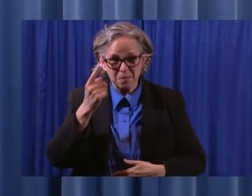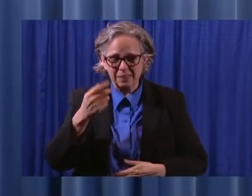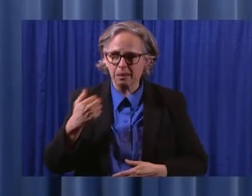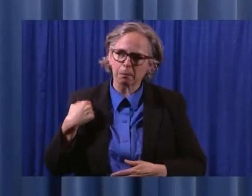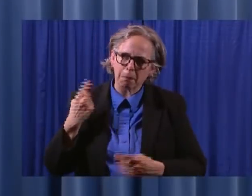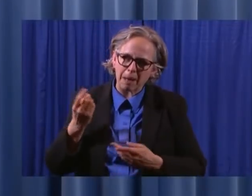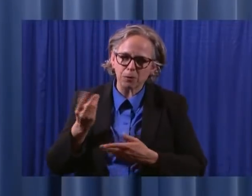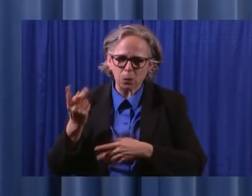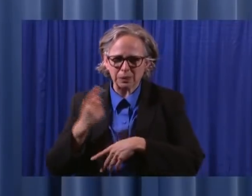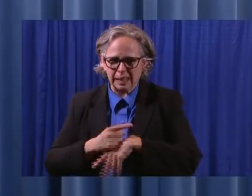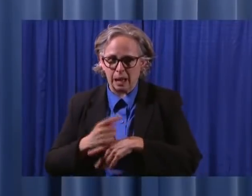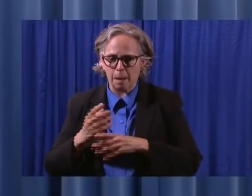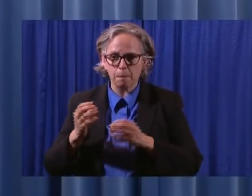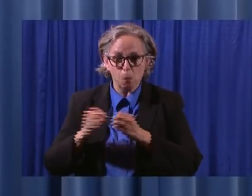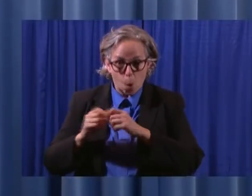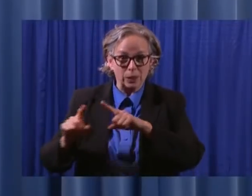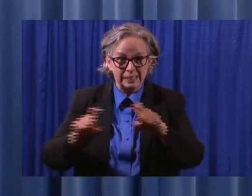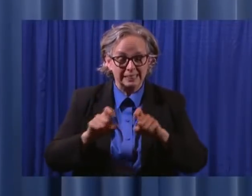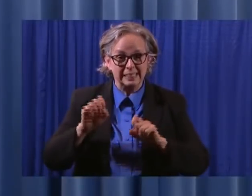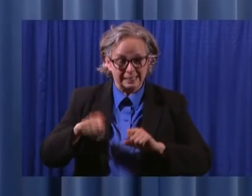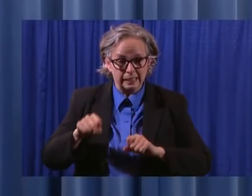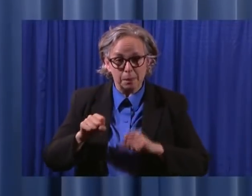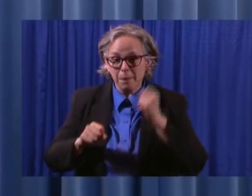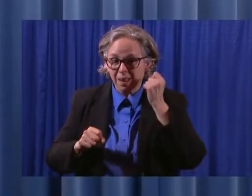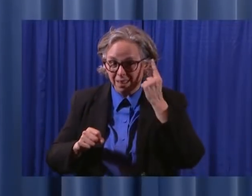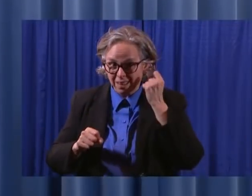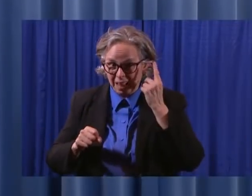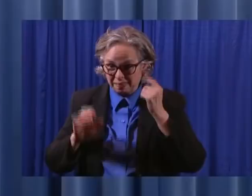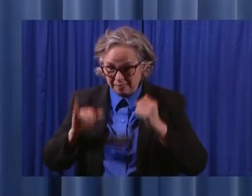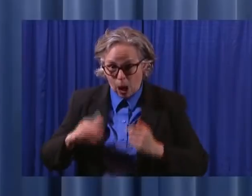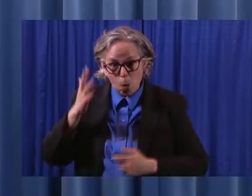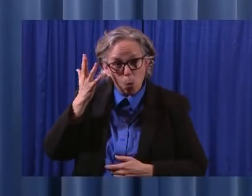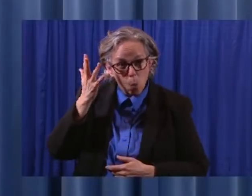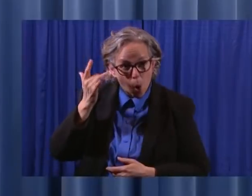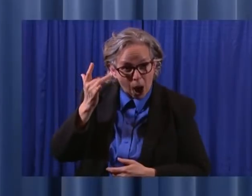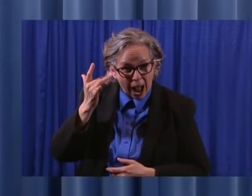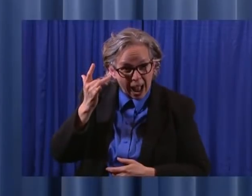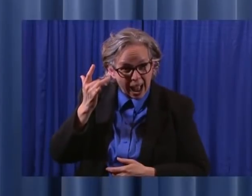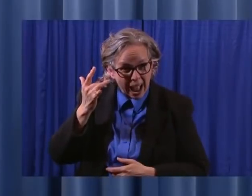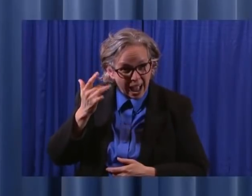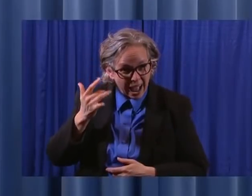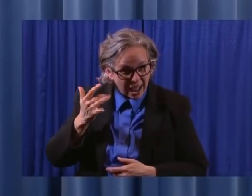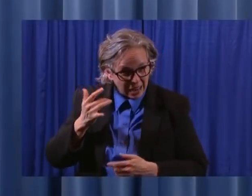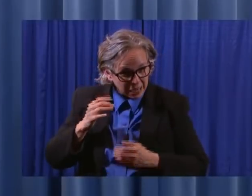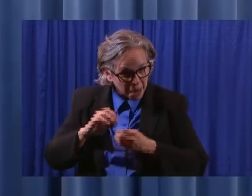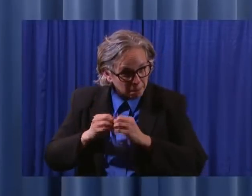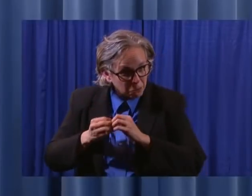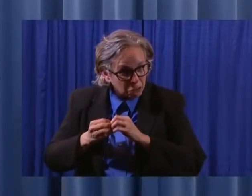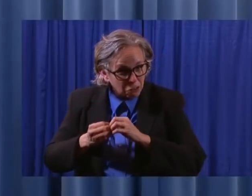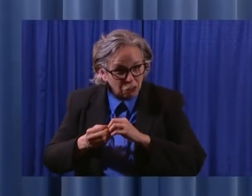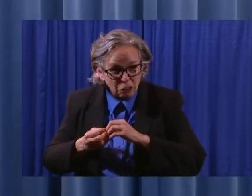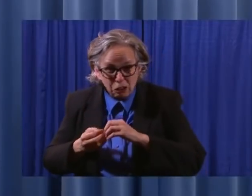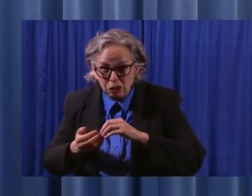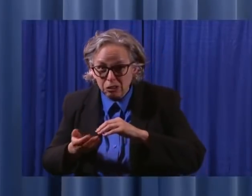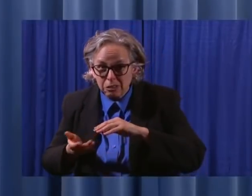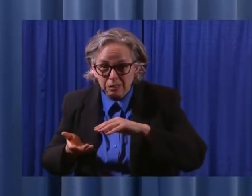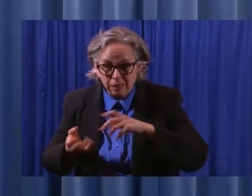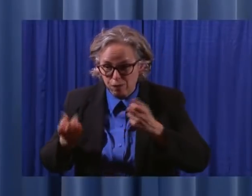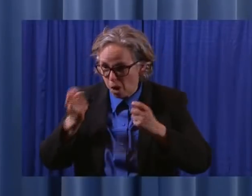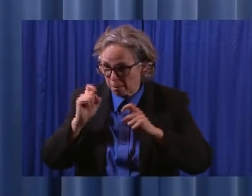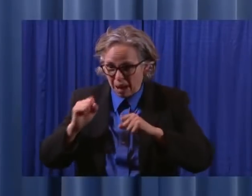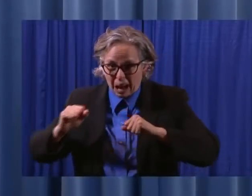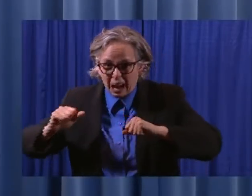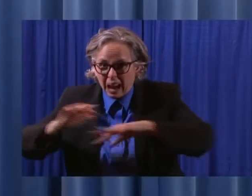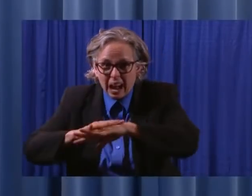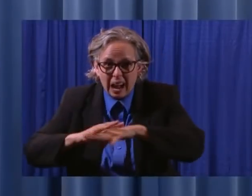higher testing levels? Have you seen that driven by a lot of a prison or a congregate care setting? Their